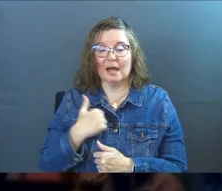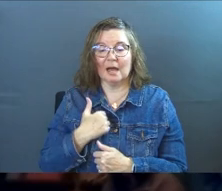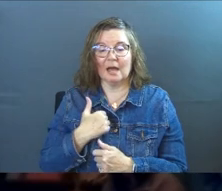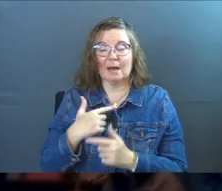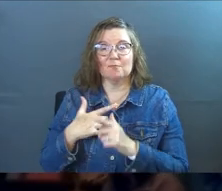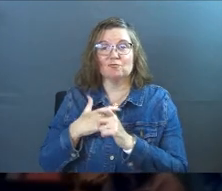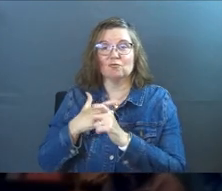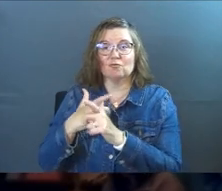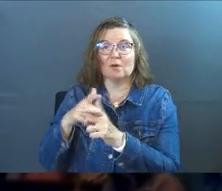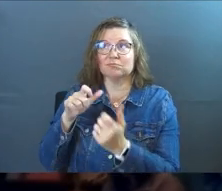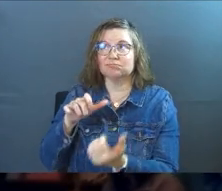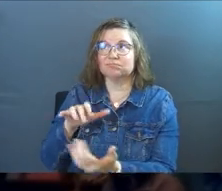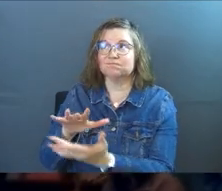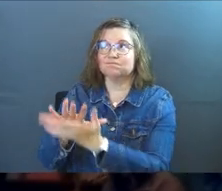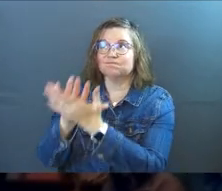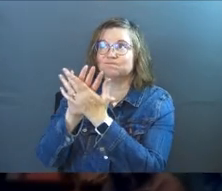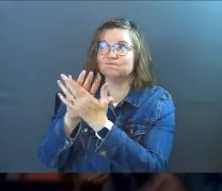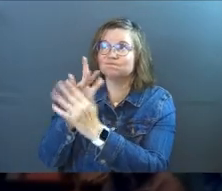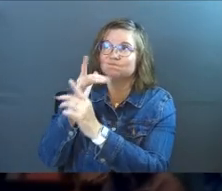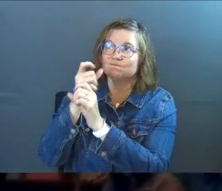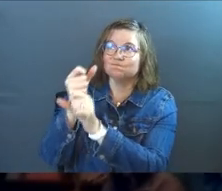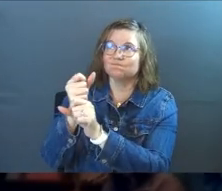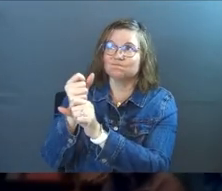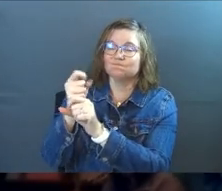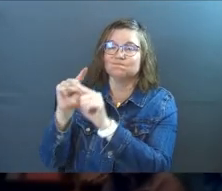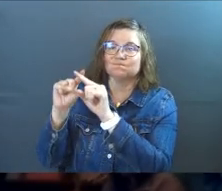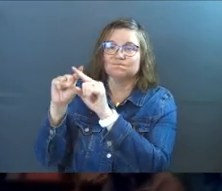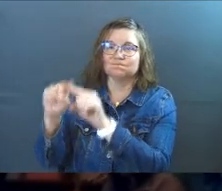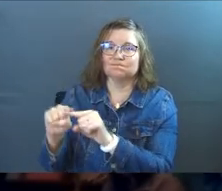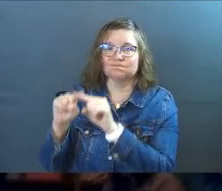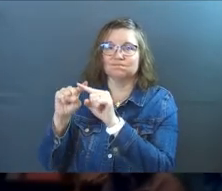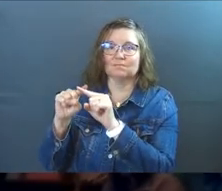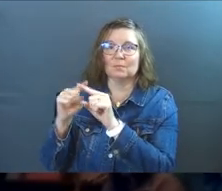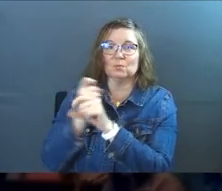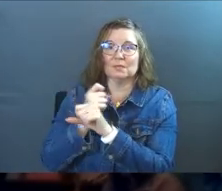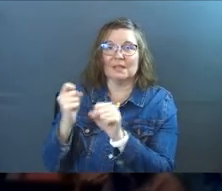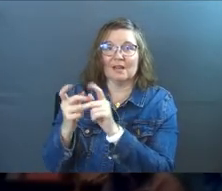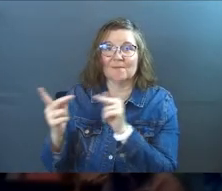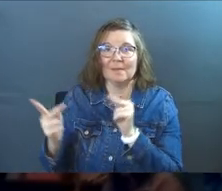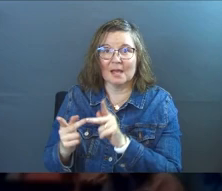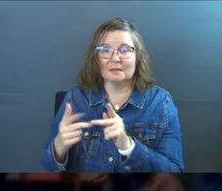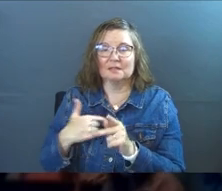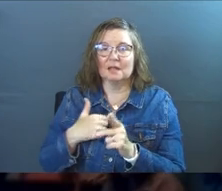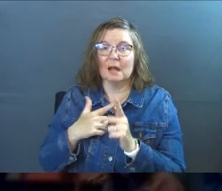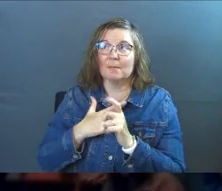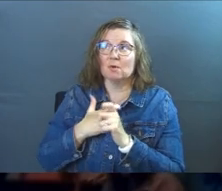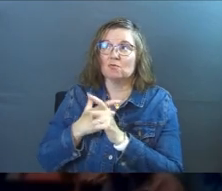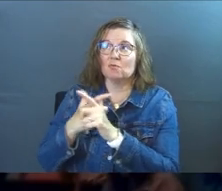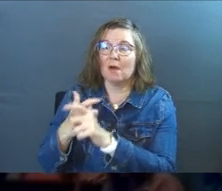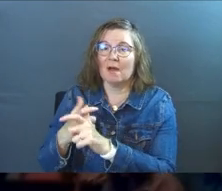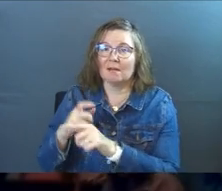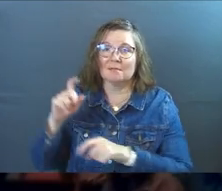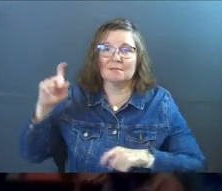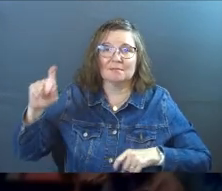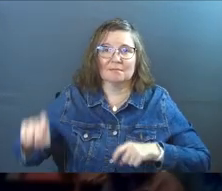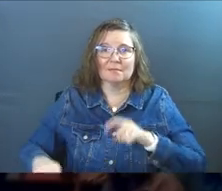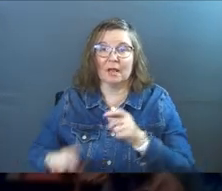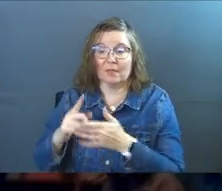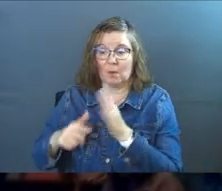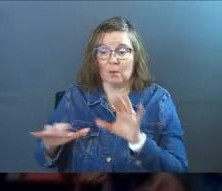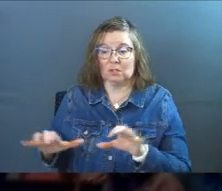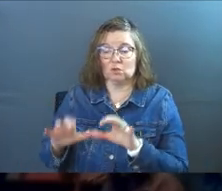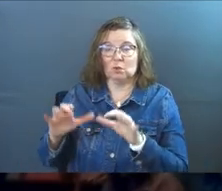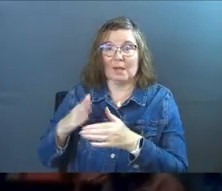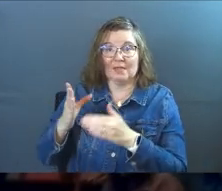going to run to the anchor. I'm going to run to the rock. I'm going to run to the safe place, and I'm going to run. And that's what